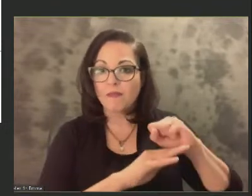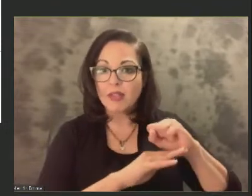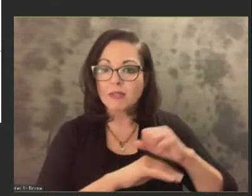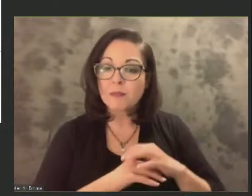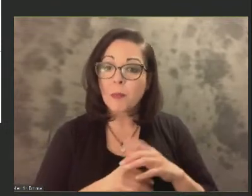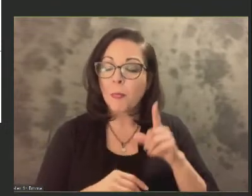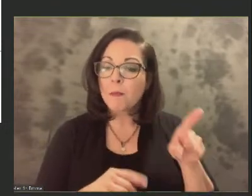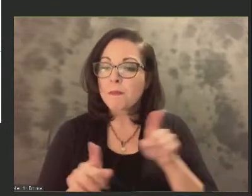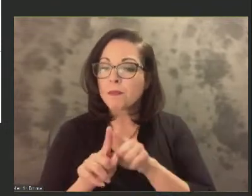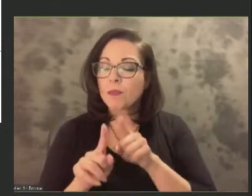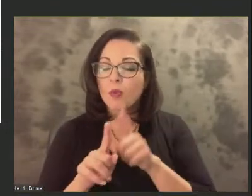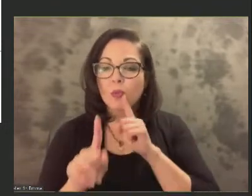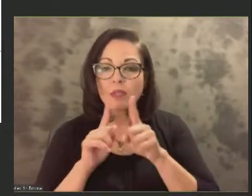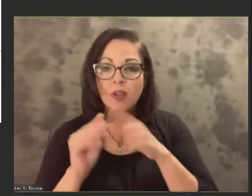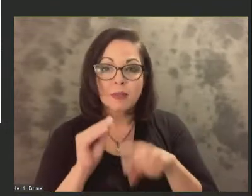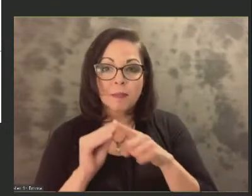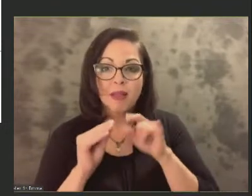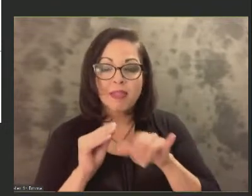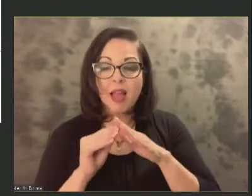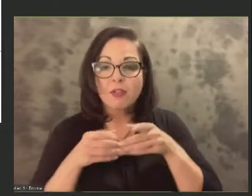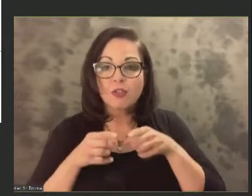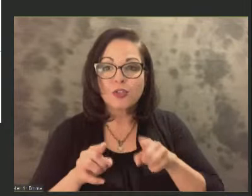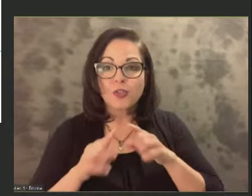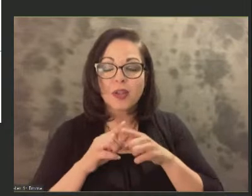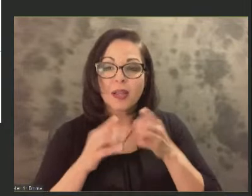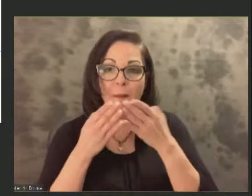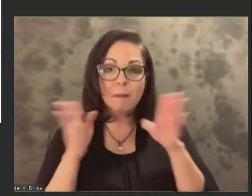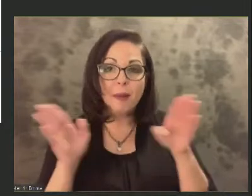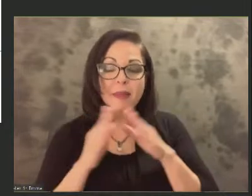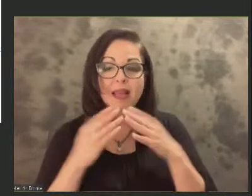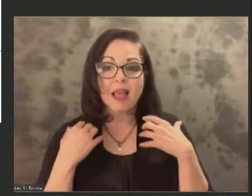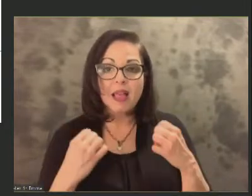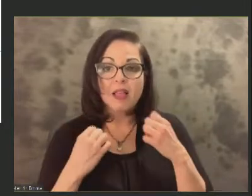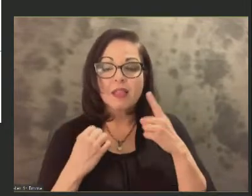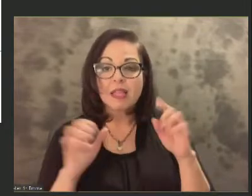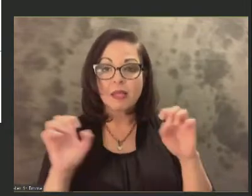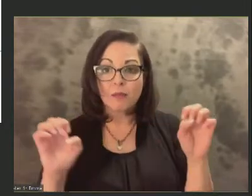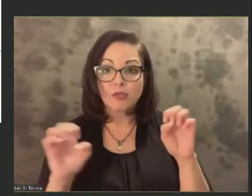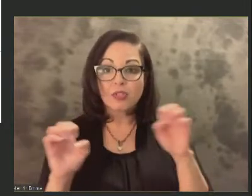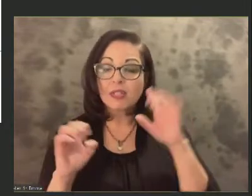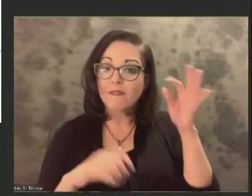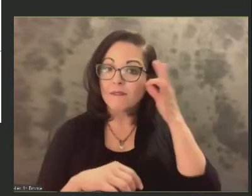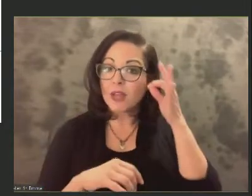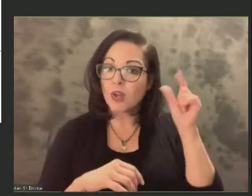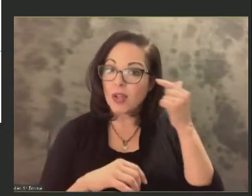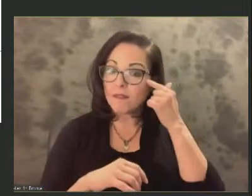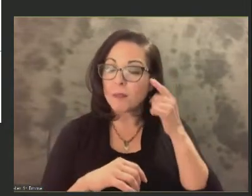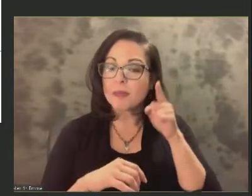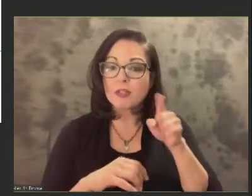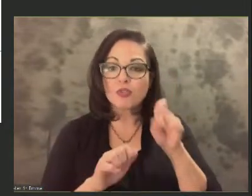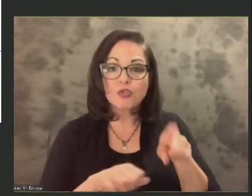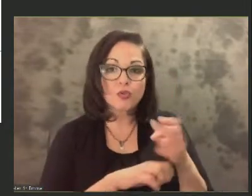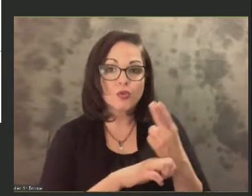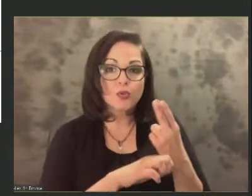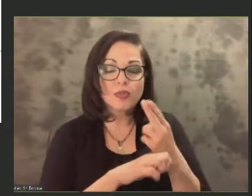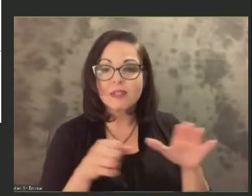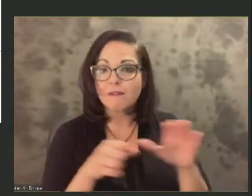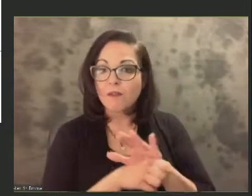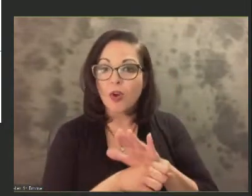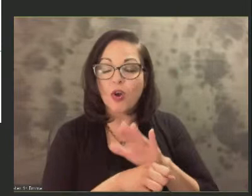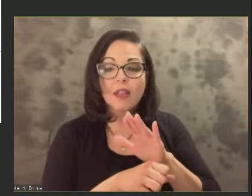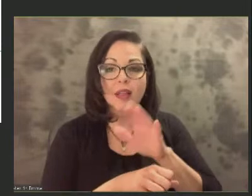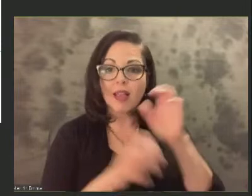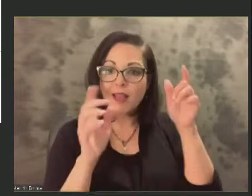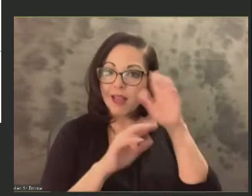We also talked about that during public health emergencies, the federal government should use its full executive authority